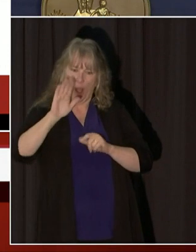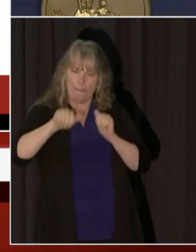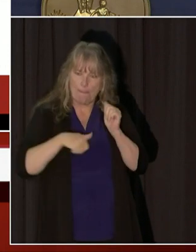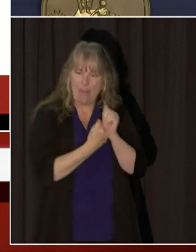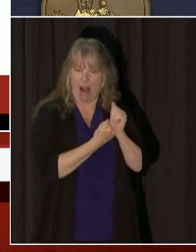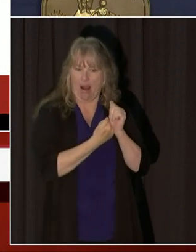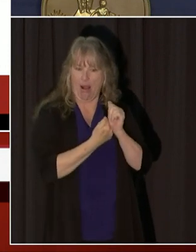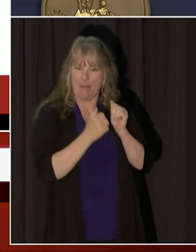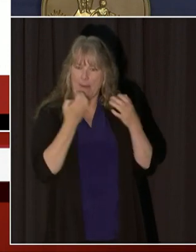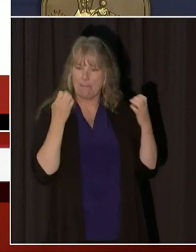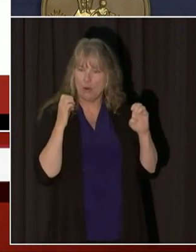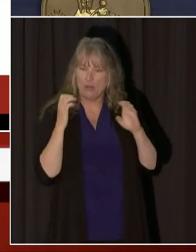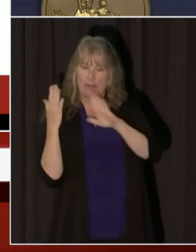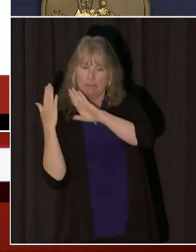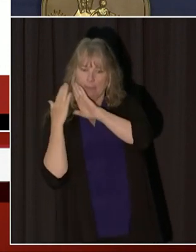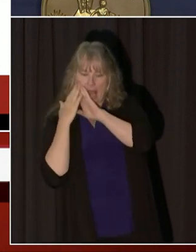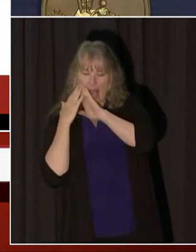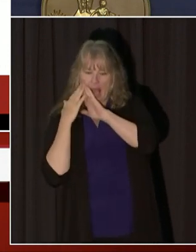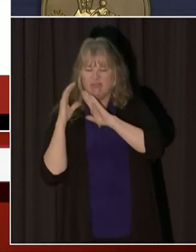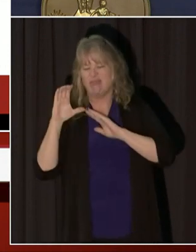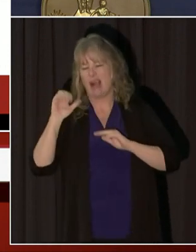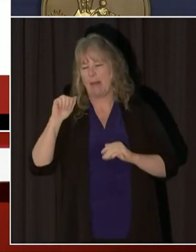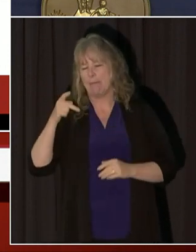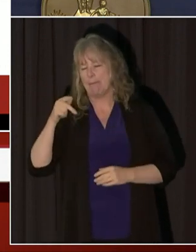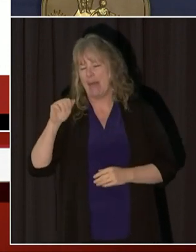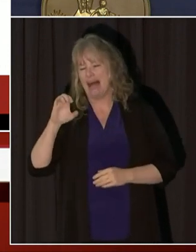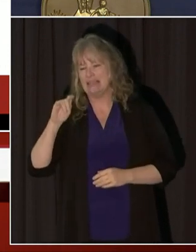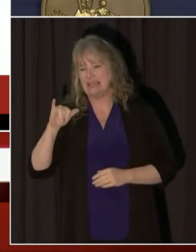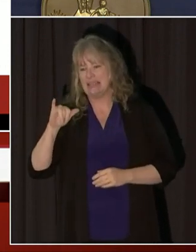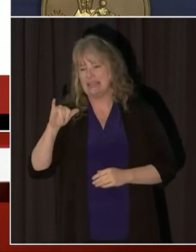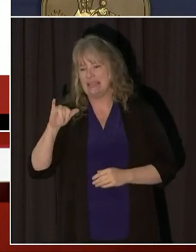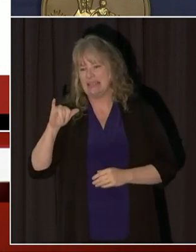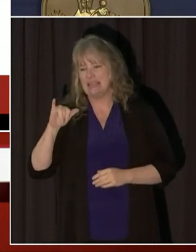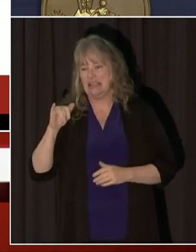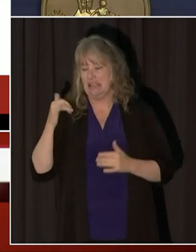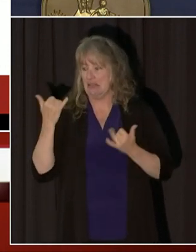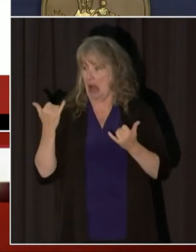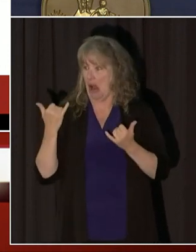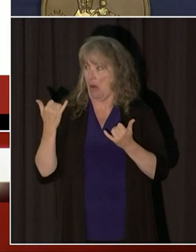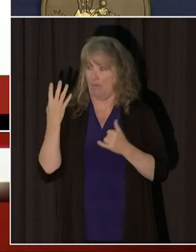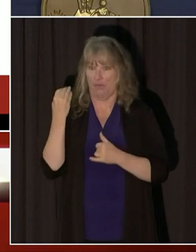capacity for over 14 days,